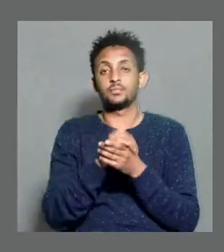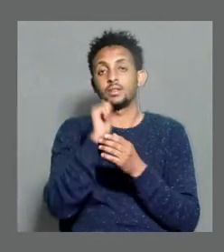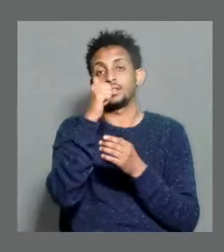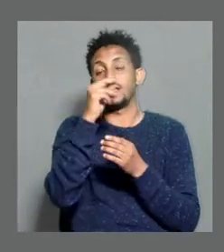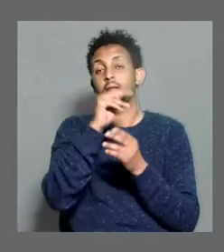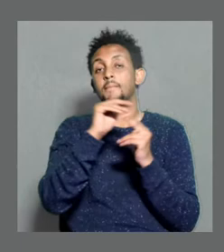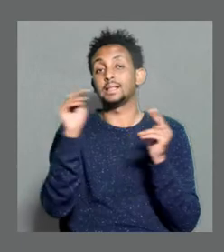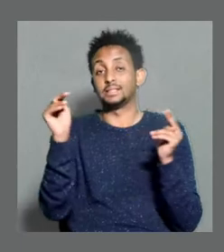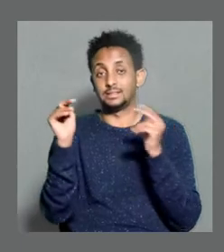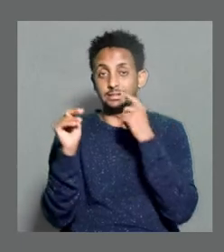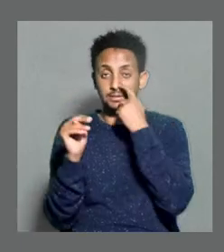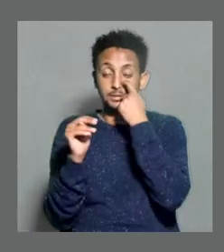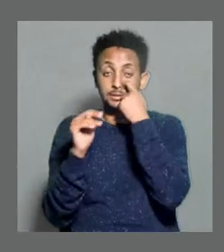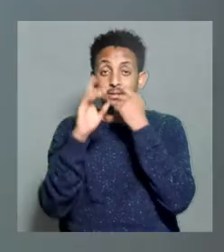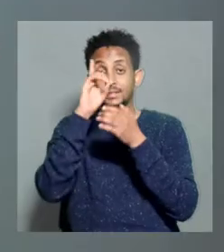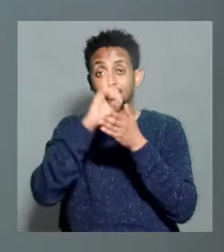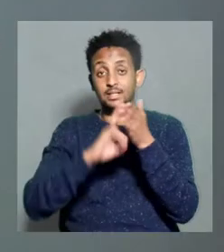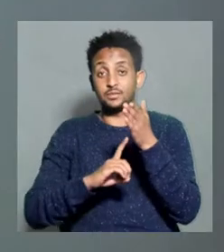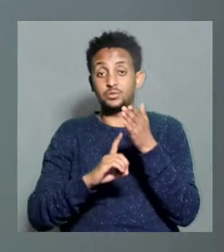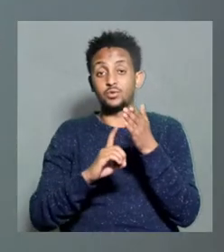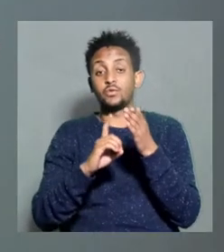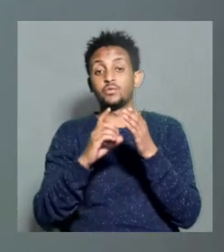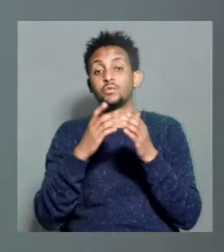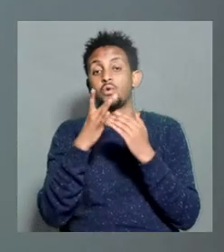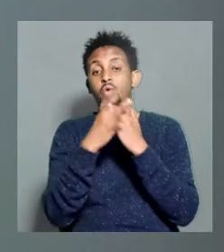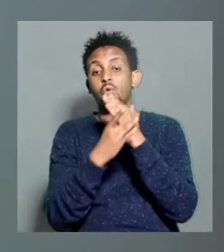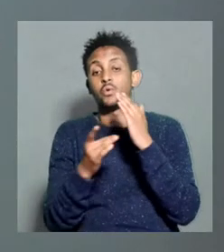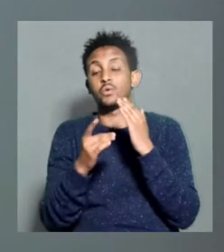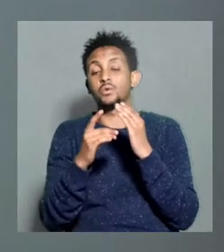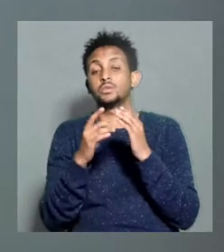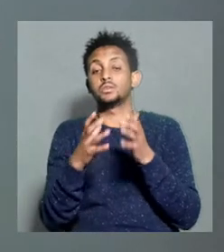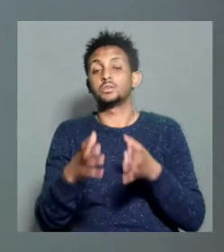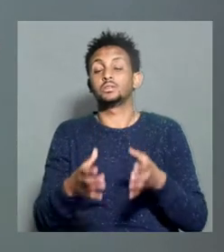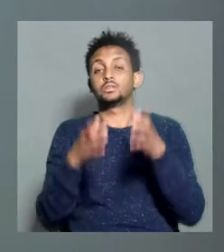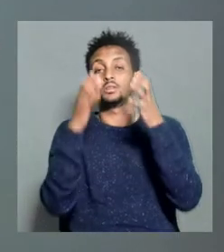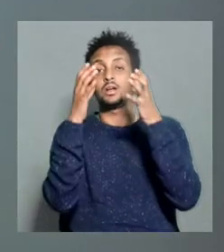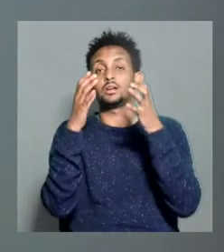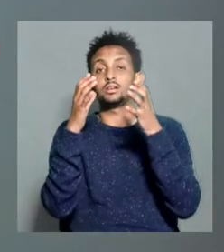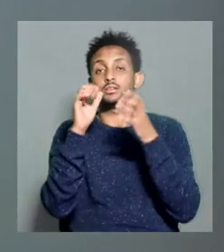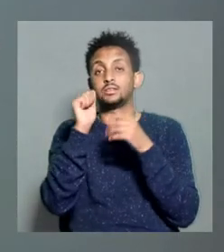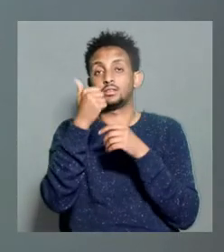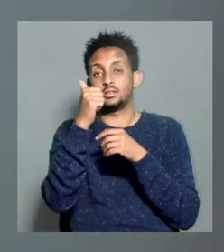10 meters. So the depth of the oil in the tank is